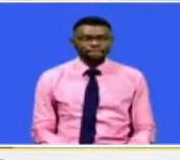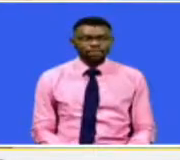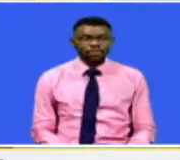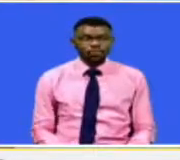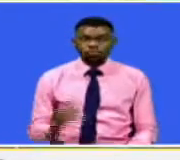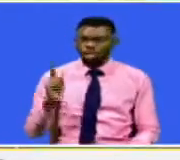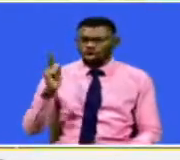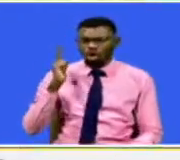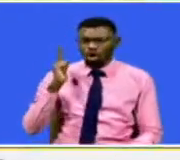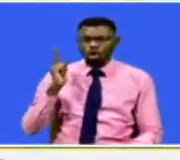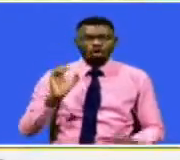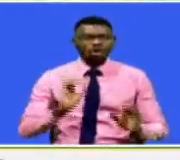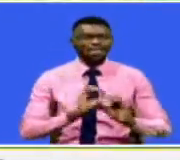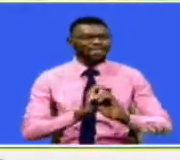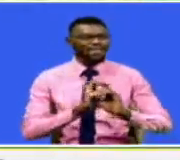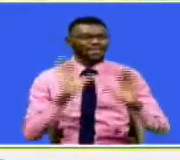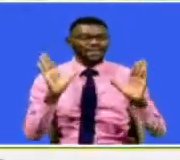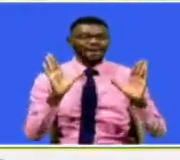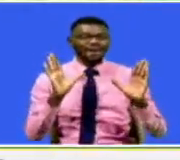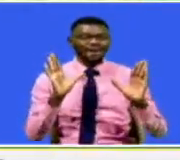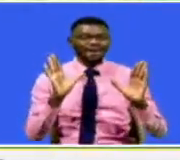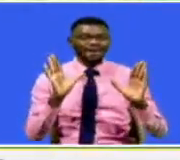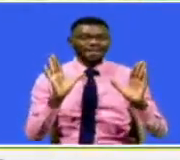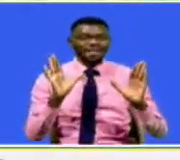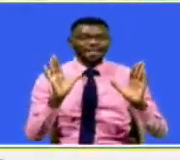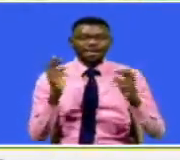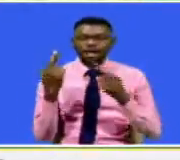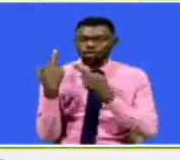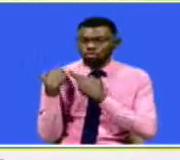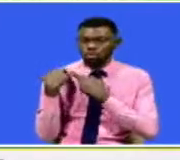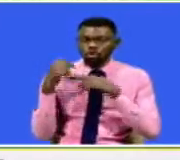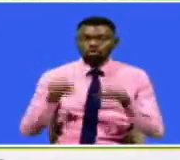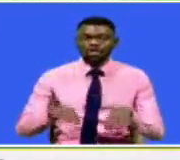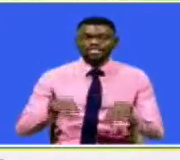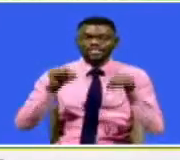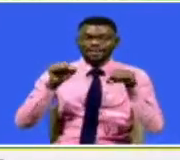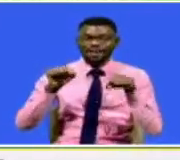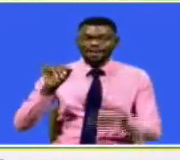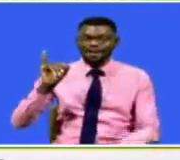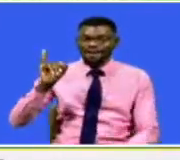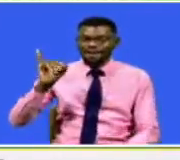The law is clear on the role of the chairperson of the IEBC.